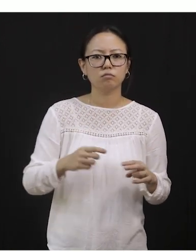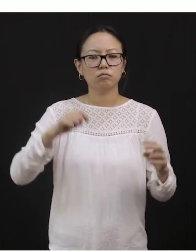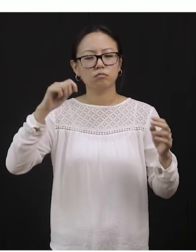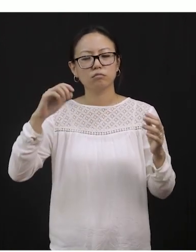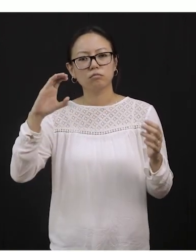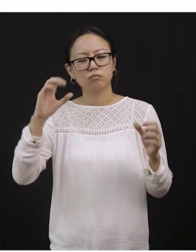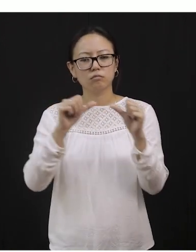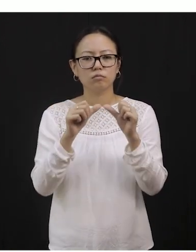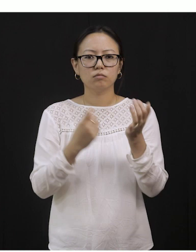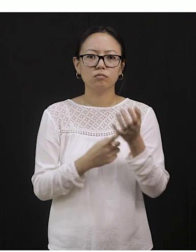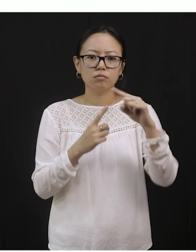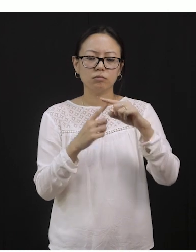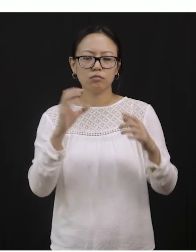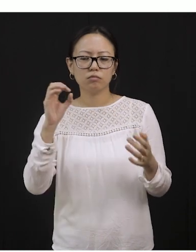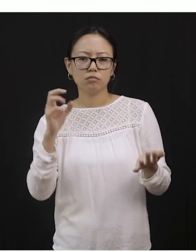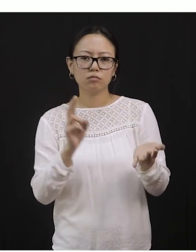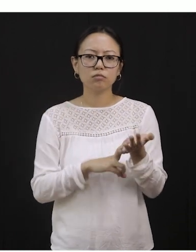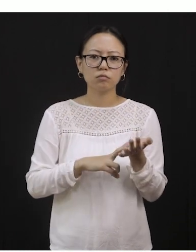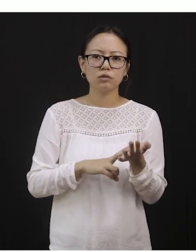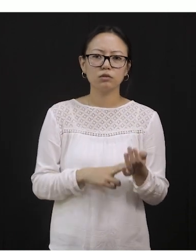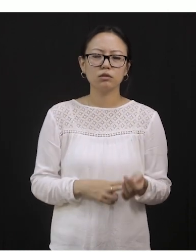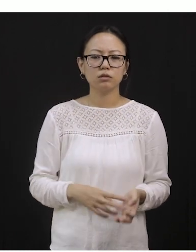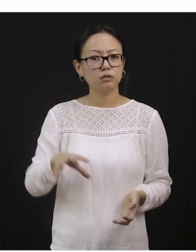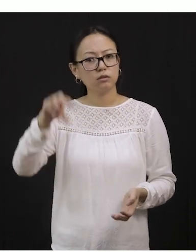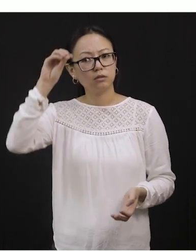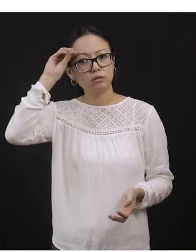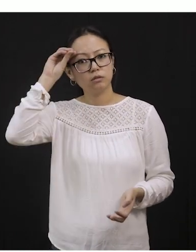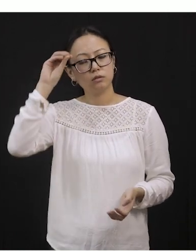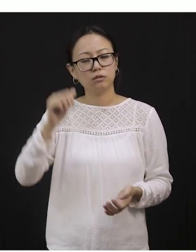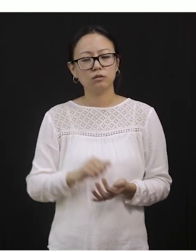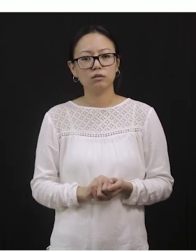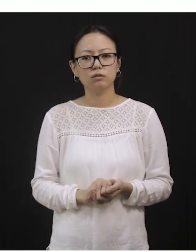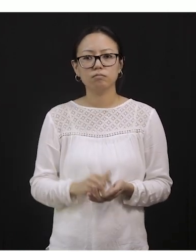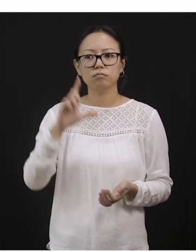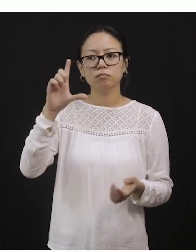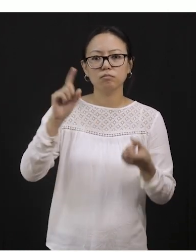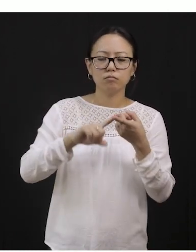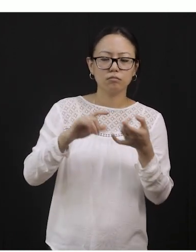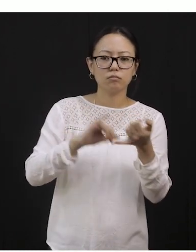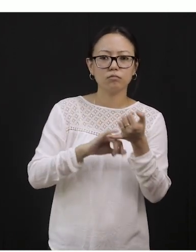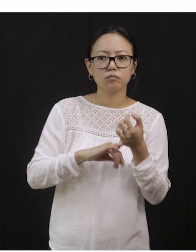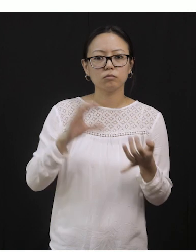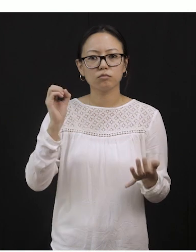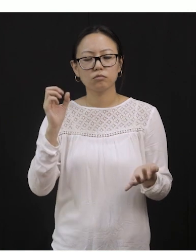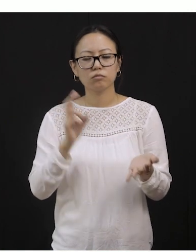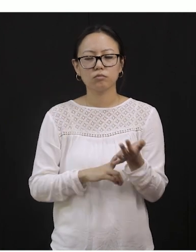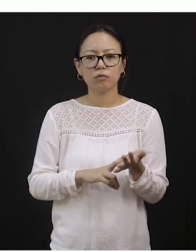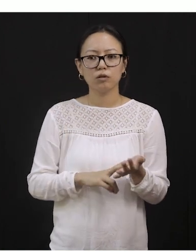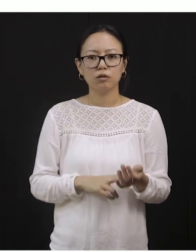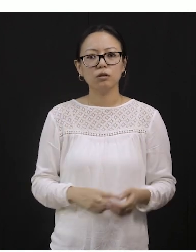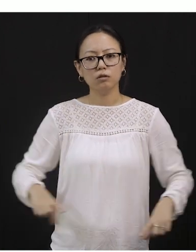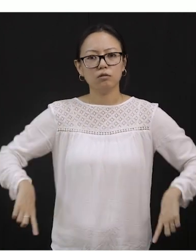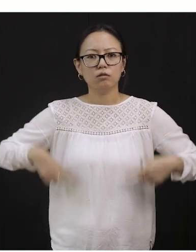it, but try to learn some moral values, and inculcate it in your life. In a sense, put it